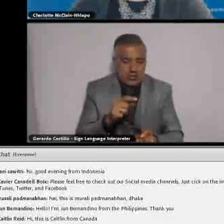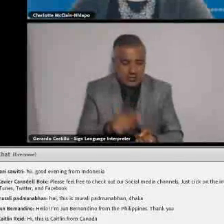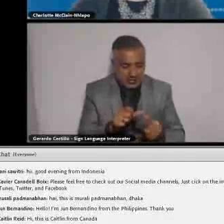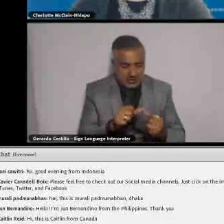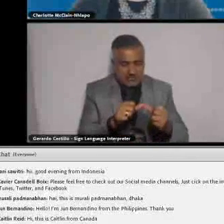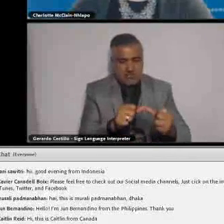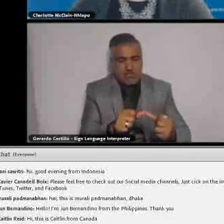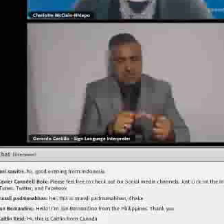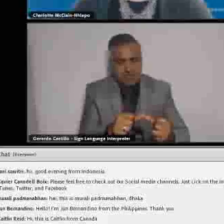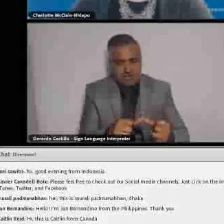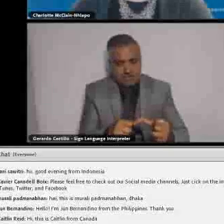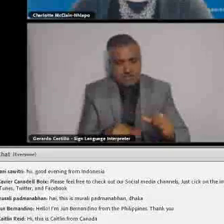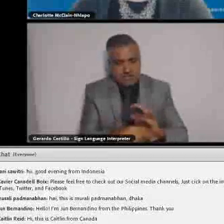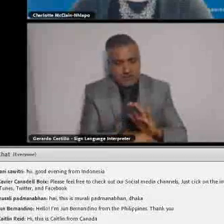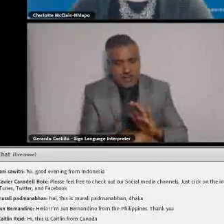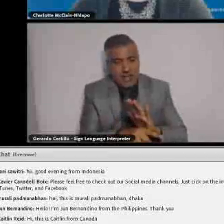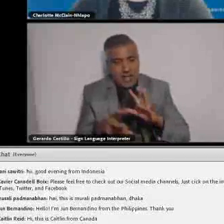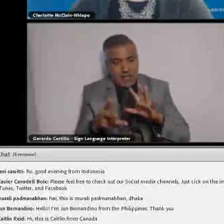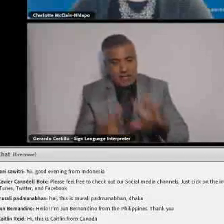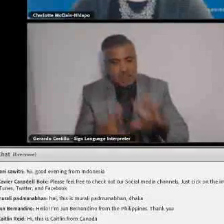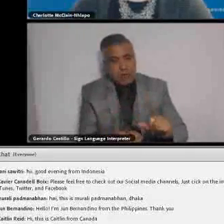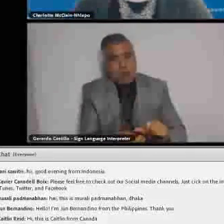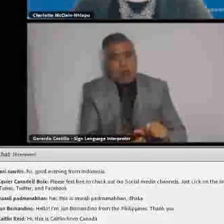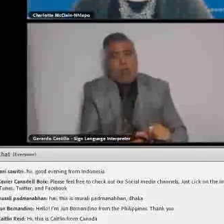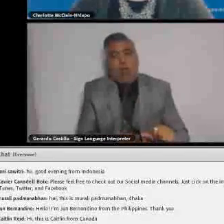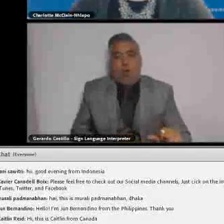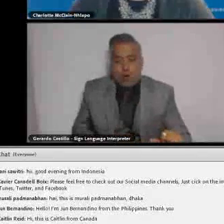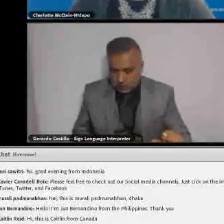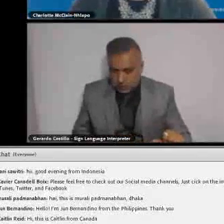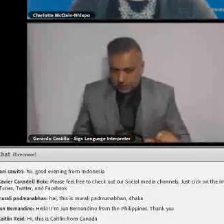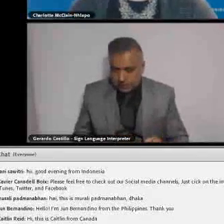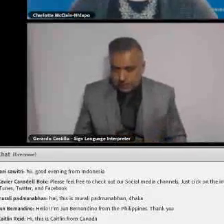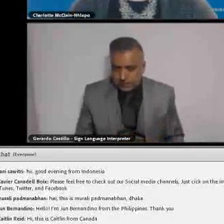leave people worse off than they were before the event.